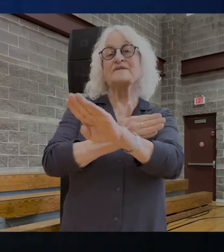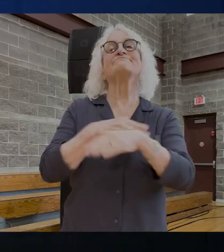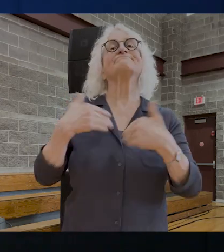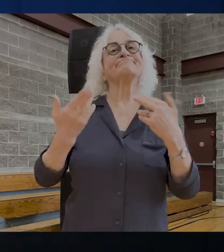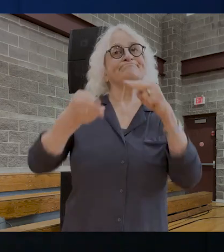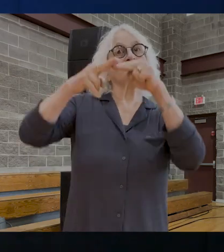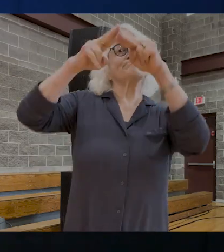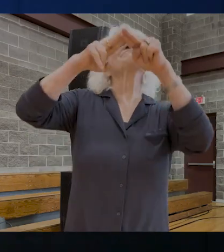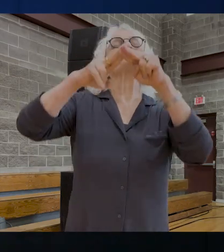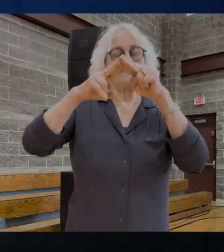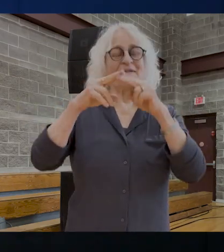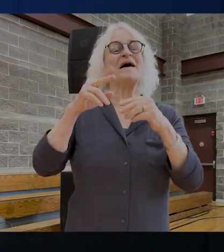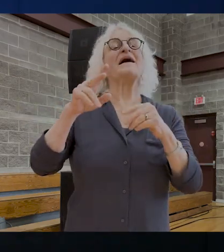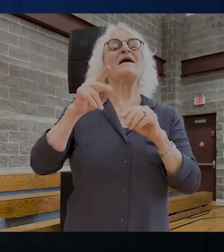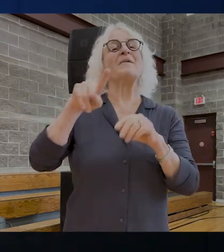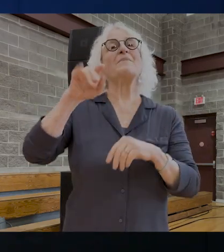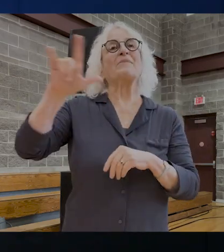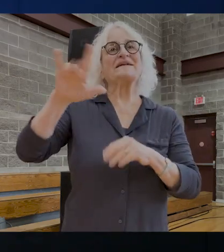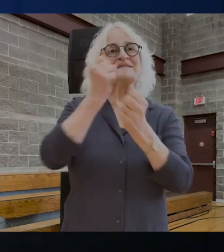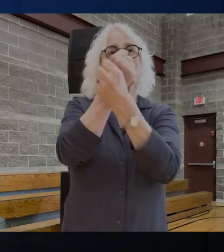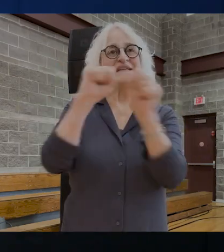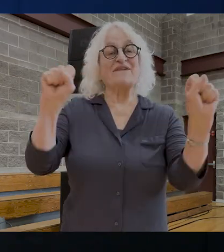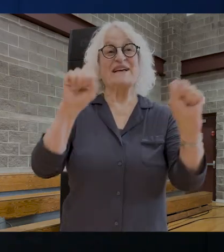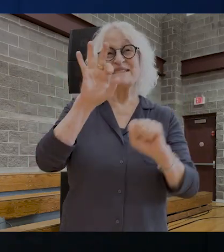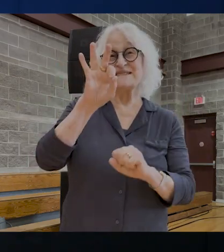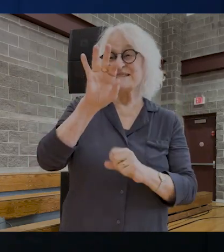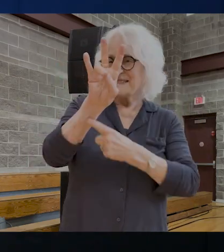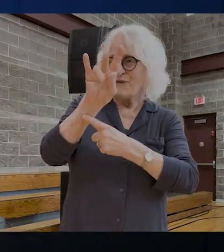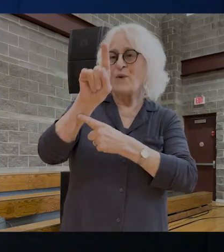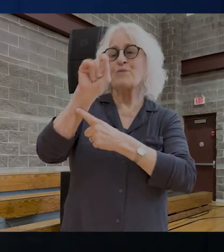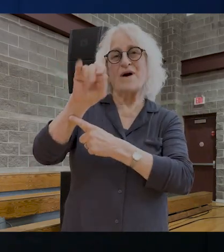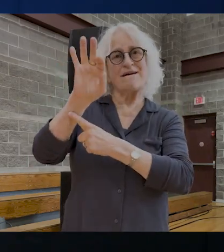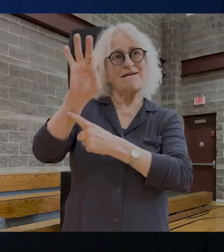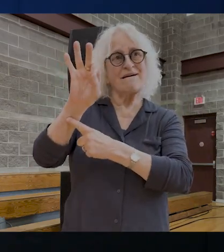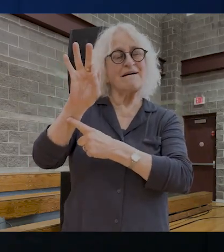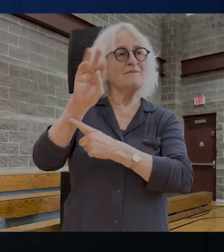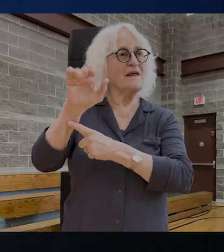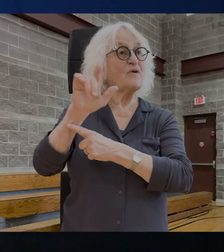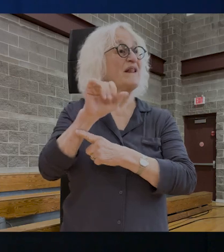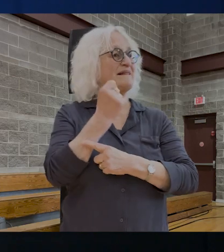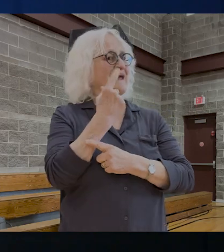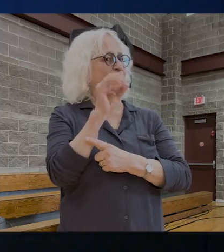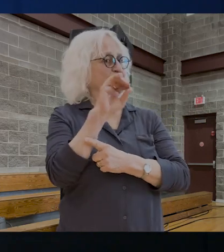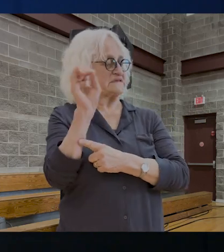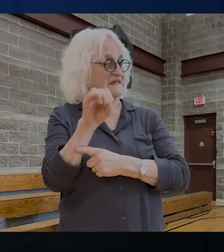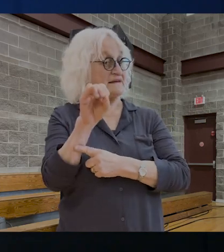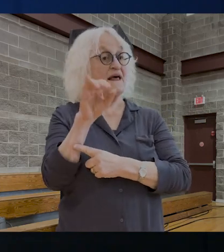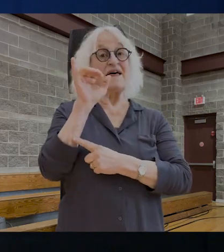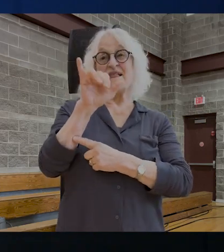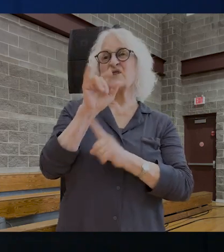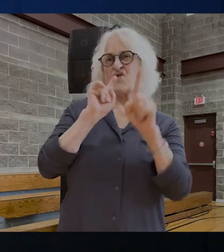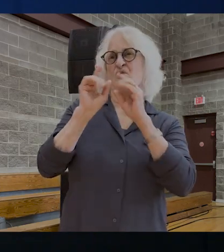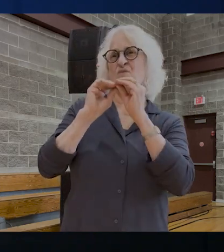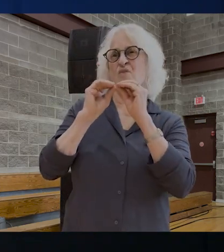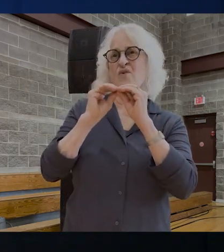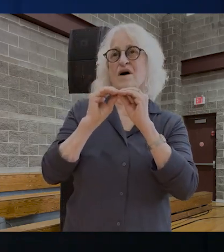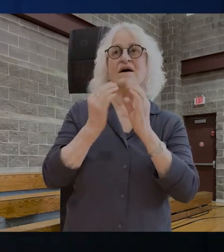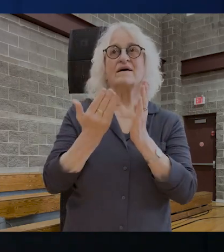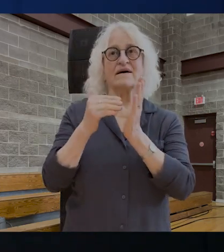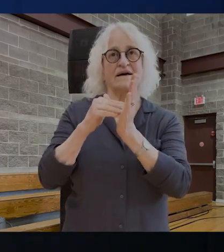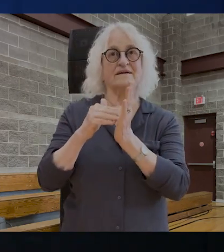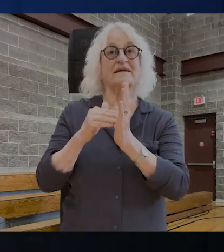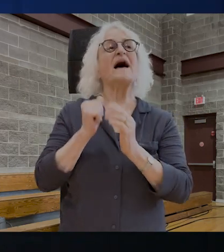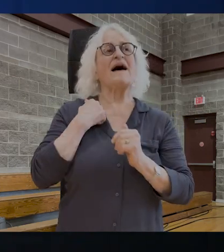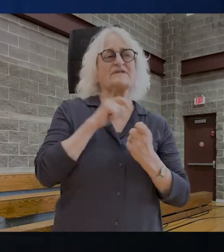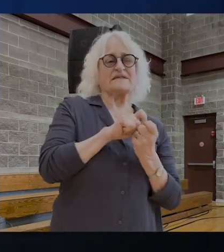safety, increasing $71.9 million or 11.7%. And we'll talk more ahead. I